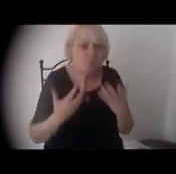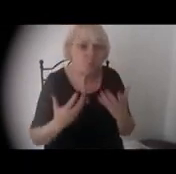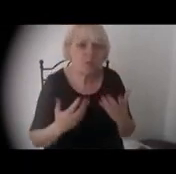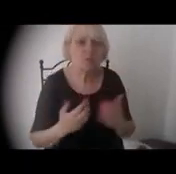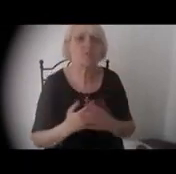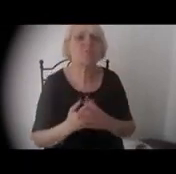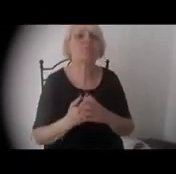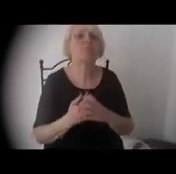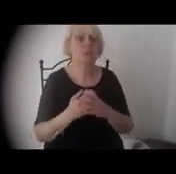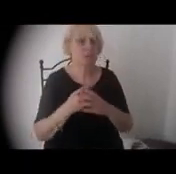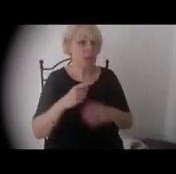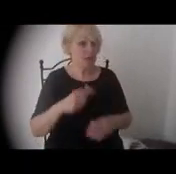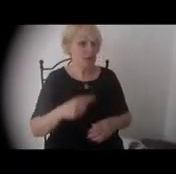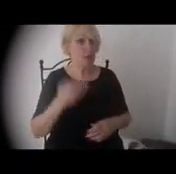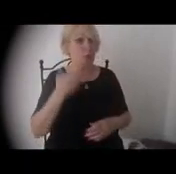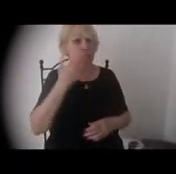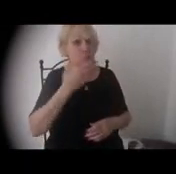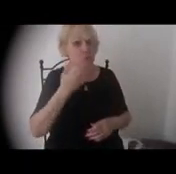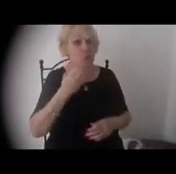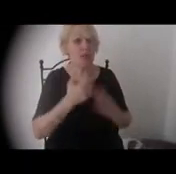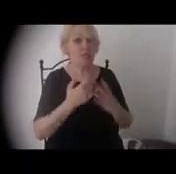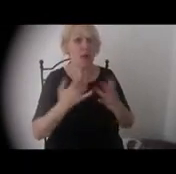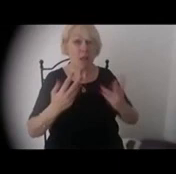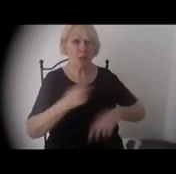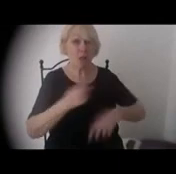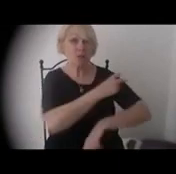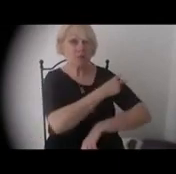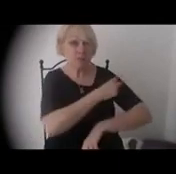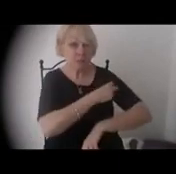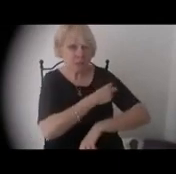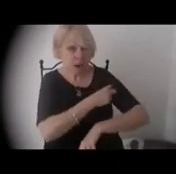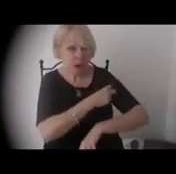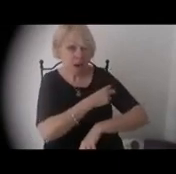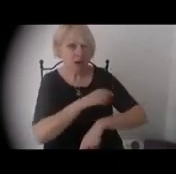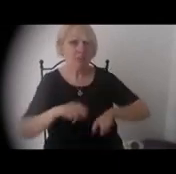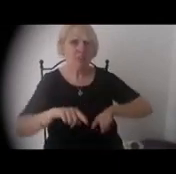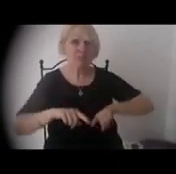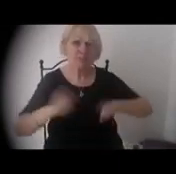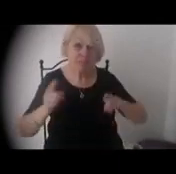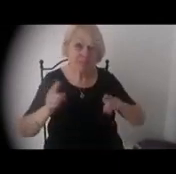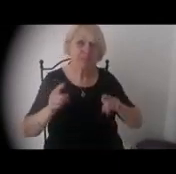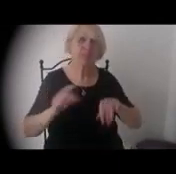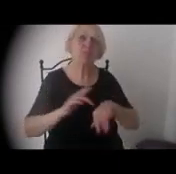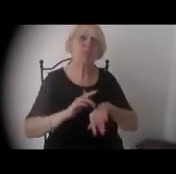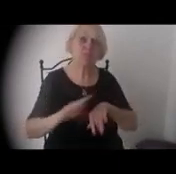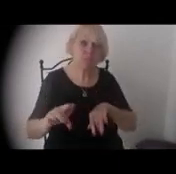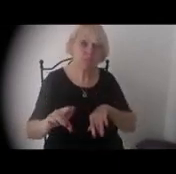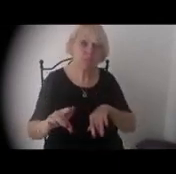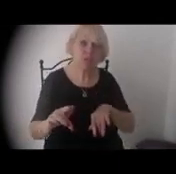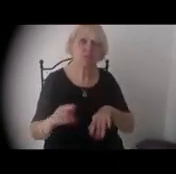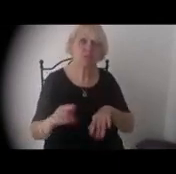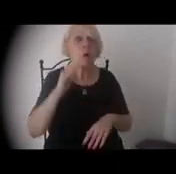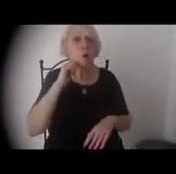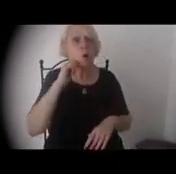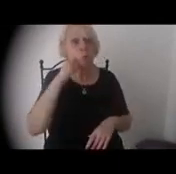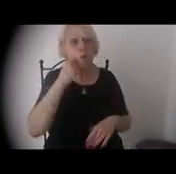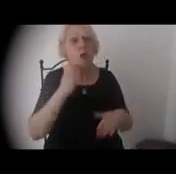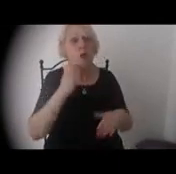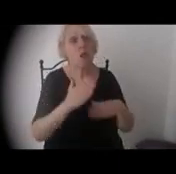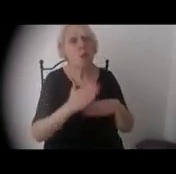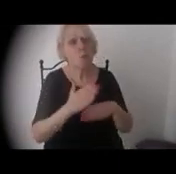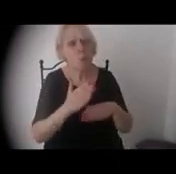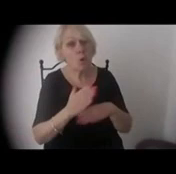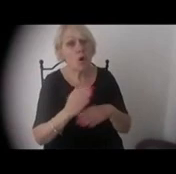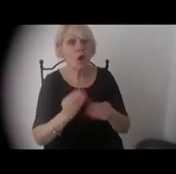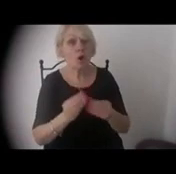psychologists, but also the schools themselves won't be taking a hard line on this, but we're working with people to basically say, look,